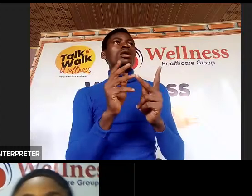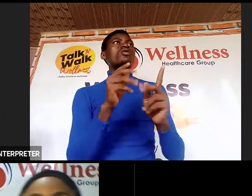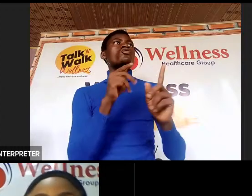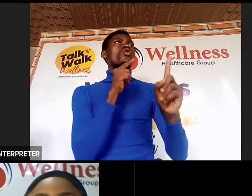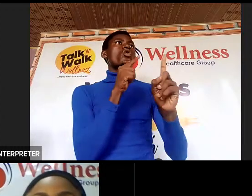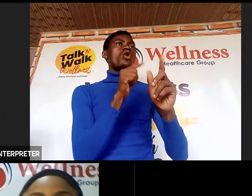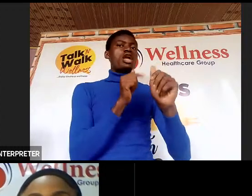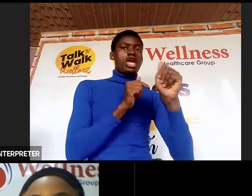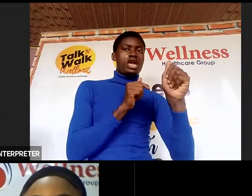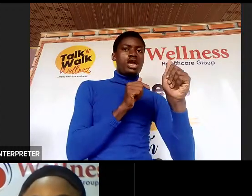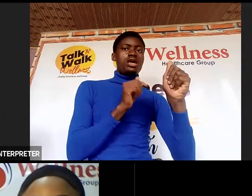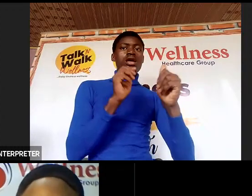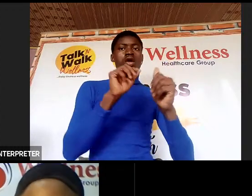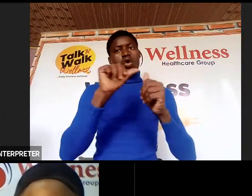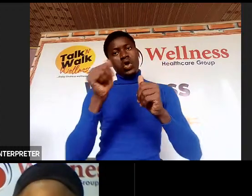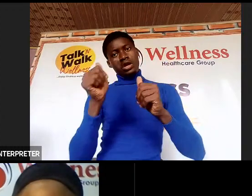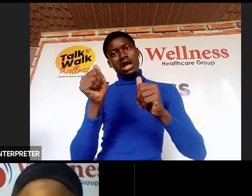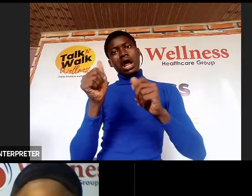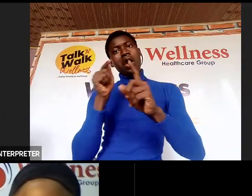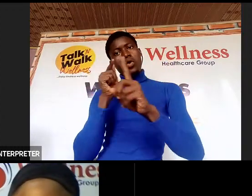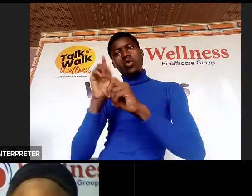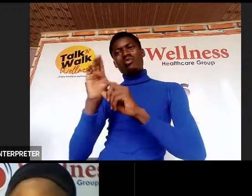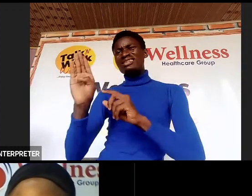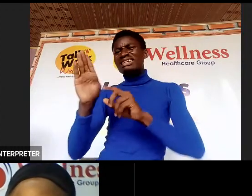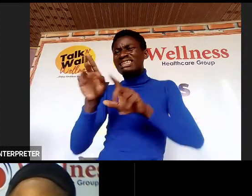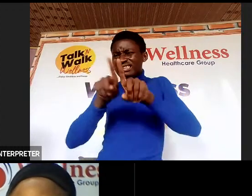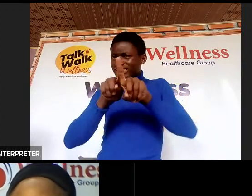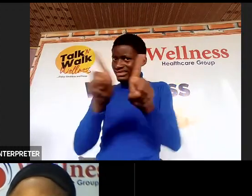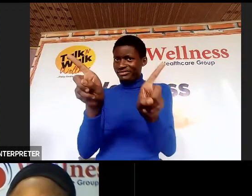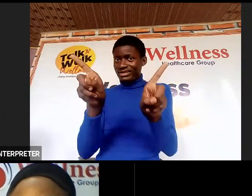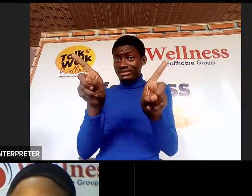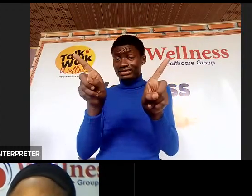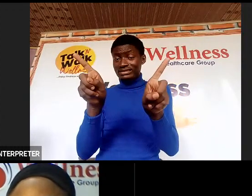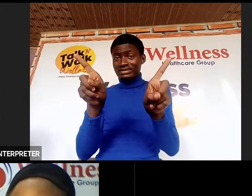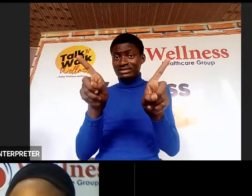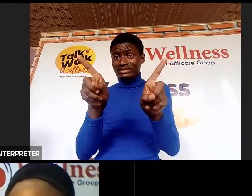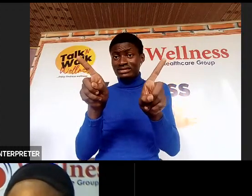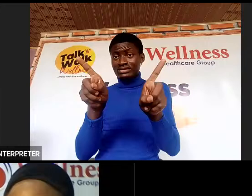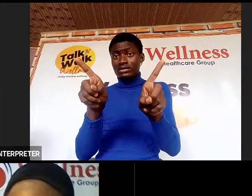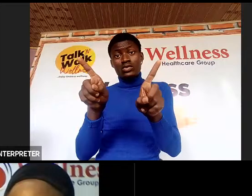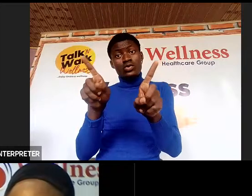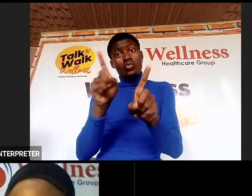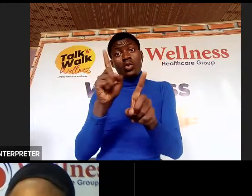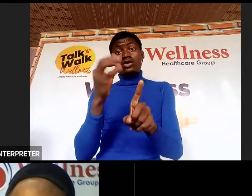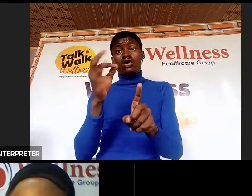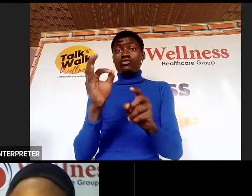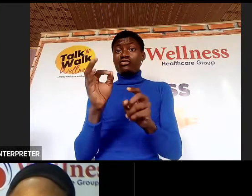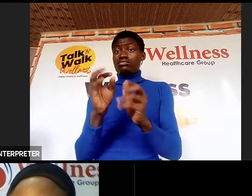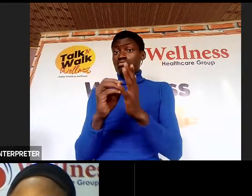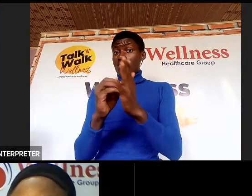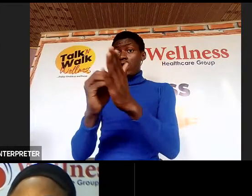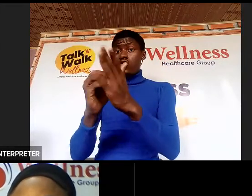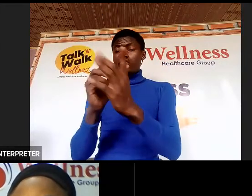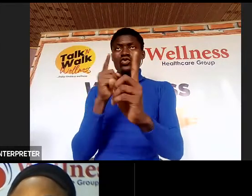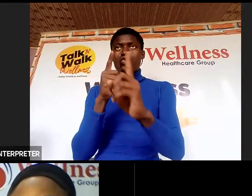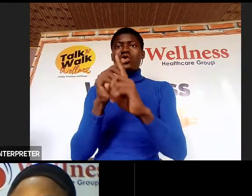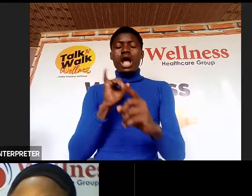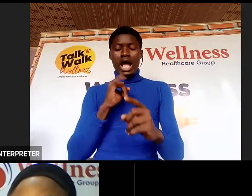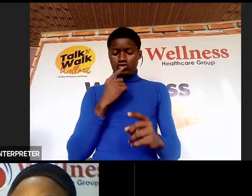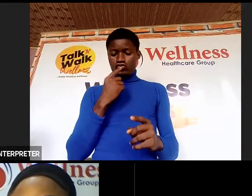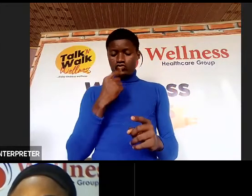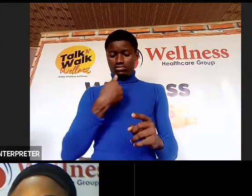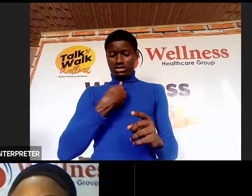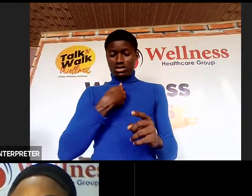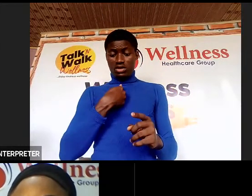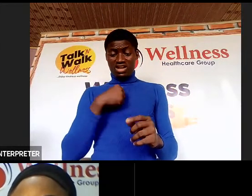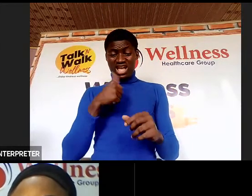me, one of my own goals, I think I mentioned, is that I had told myself that by the time I retire, I do not want to ask